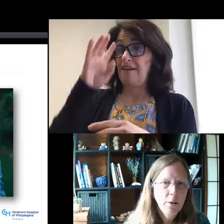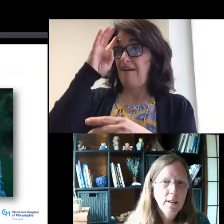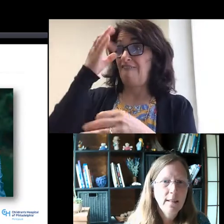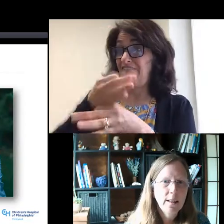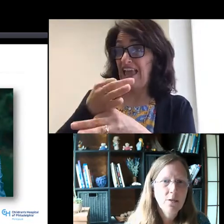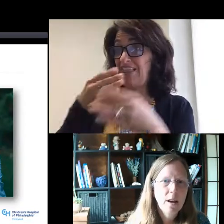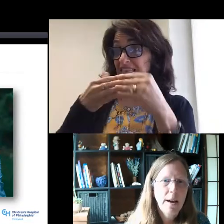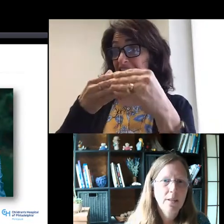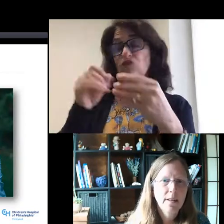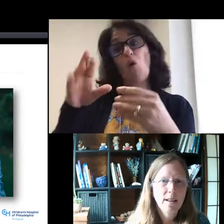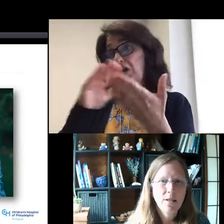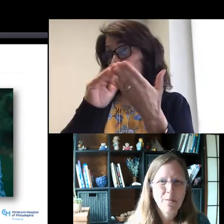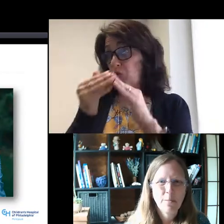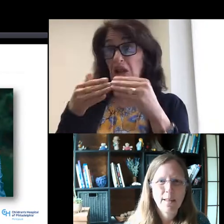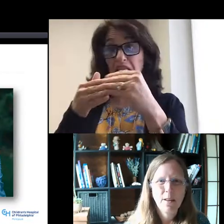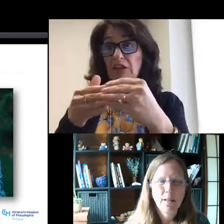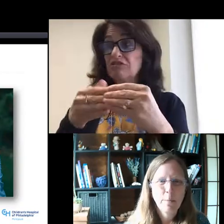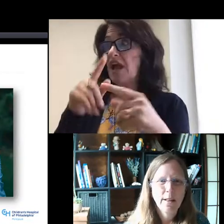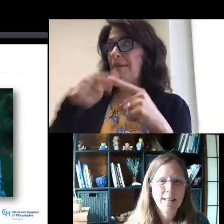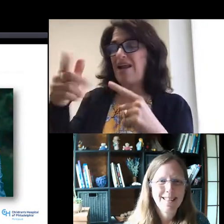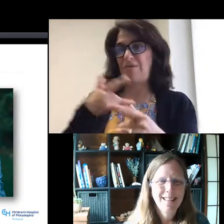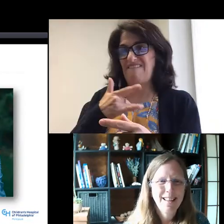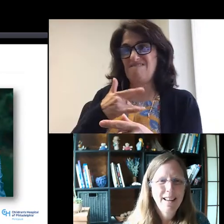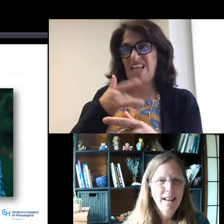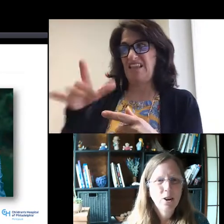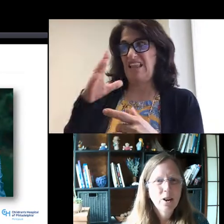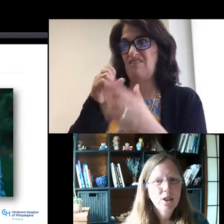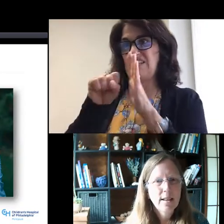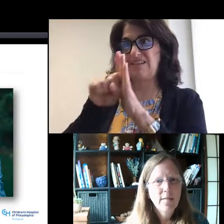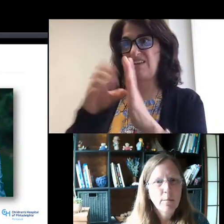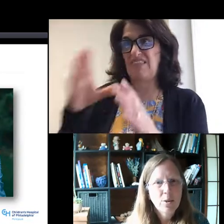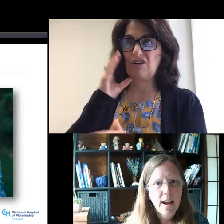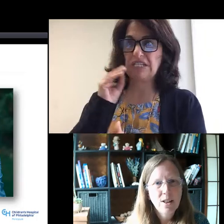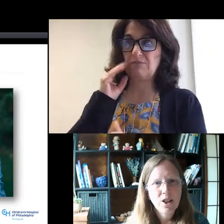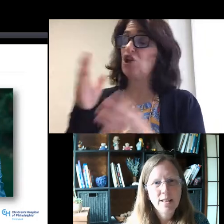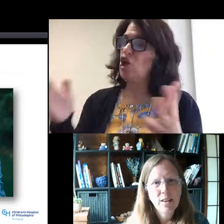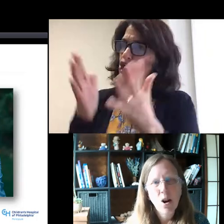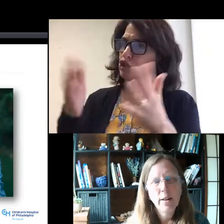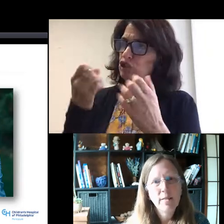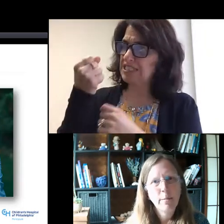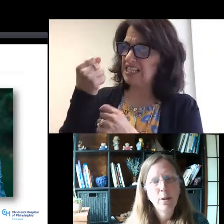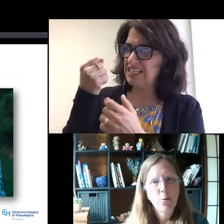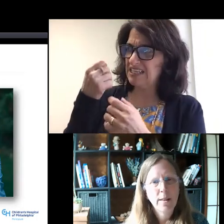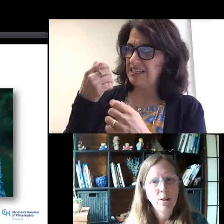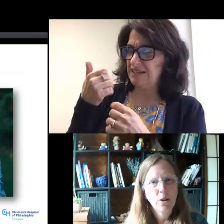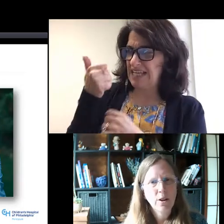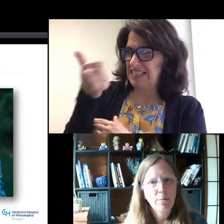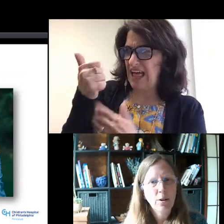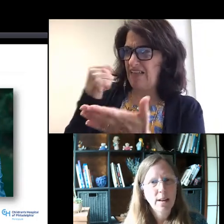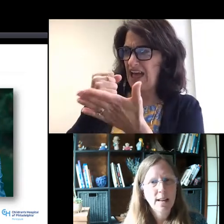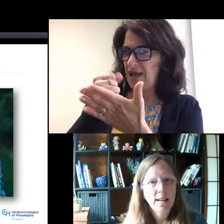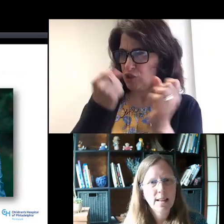or community leaders about their symptoms and their experiences. Encourage self-help strategies that are already familiar with in